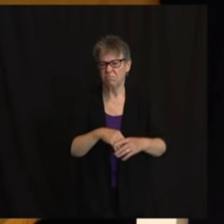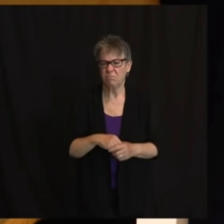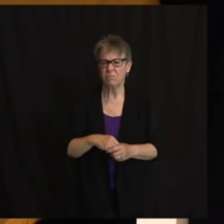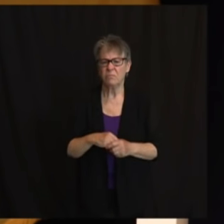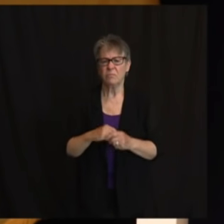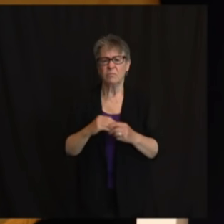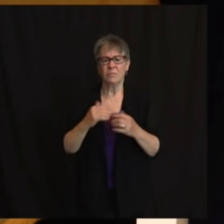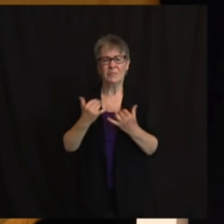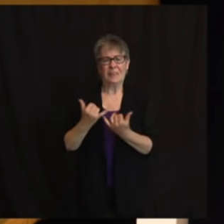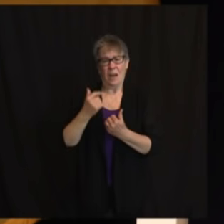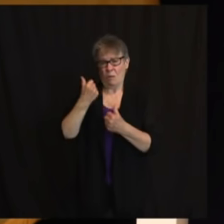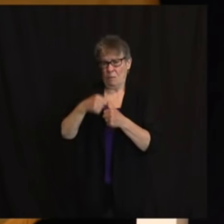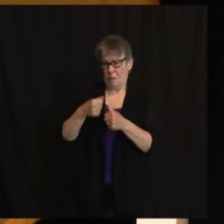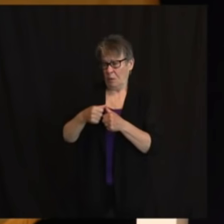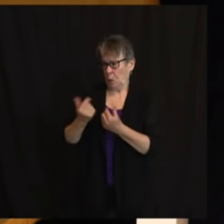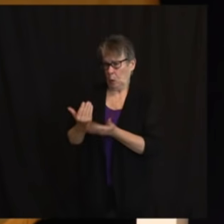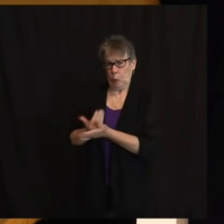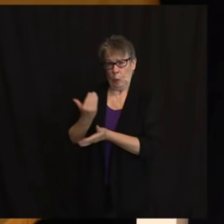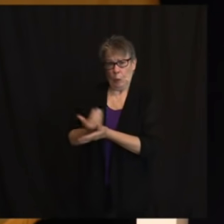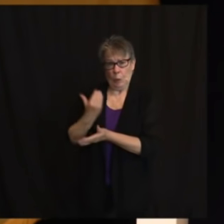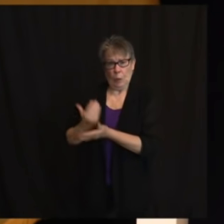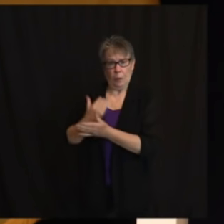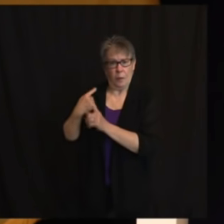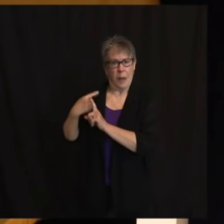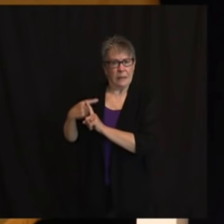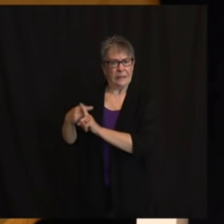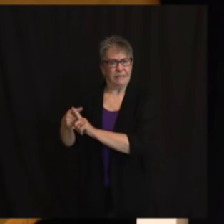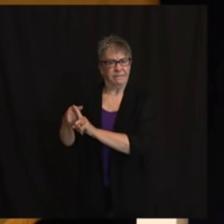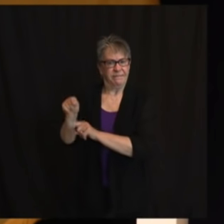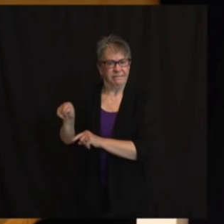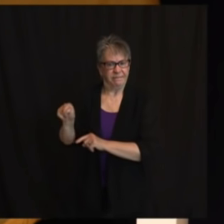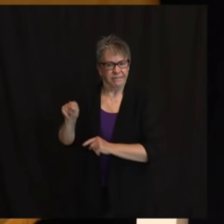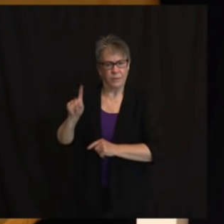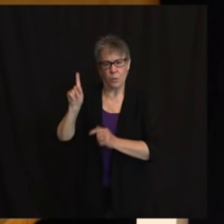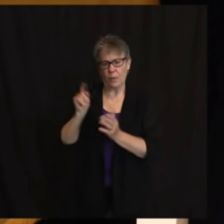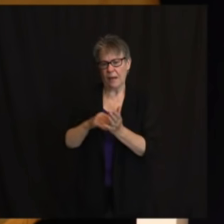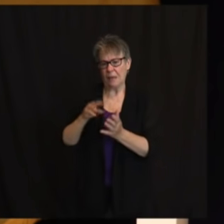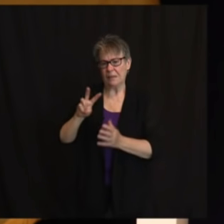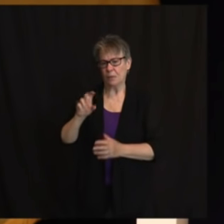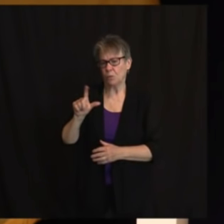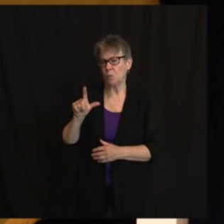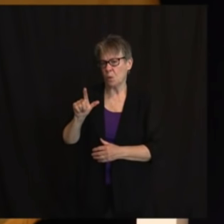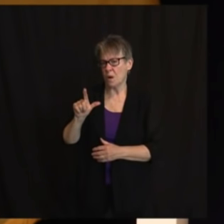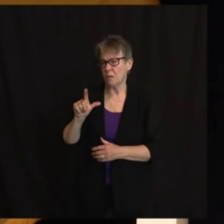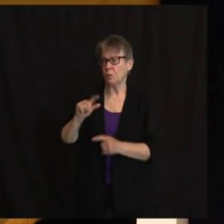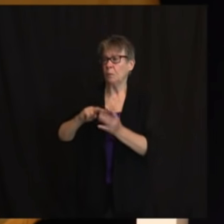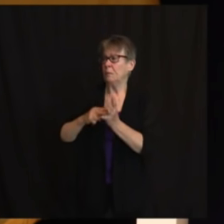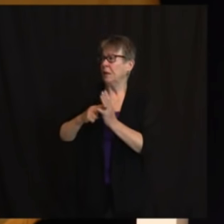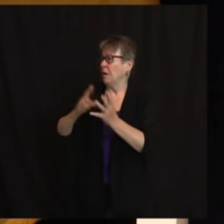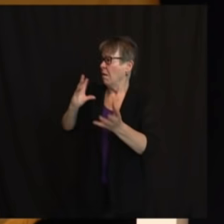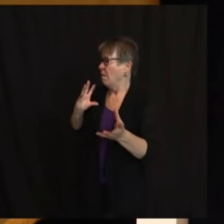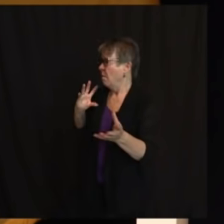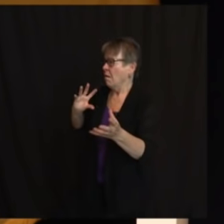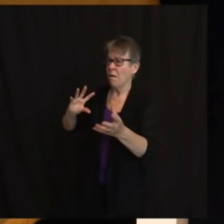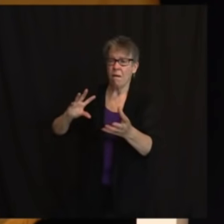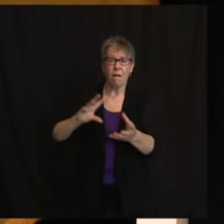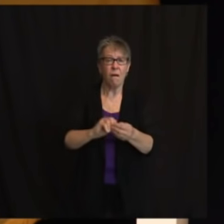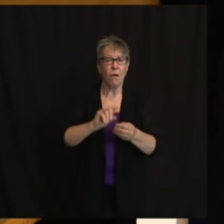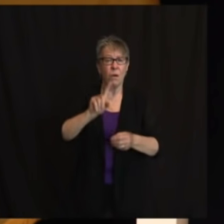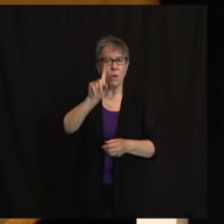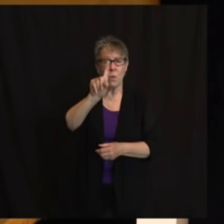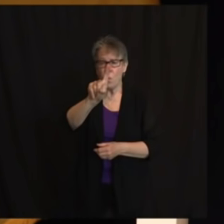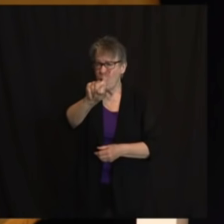128,269 total cases. We are reporting 45 additional deaths, as the governor reported. We did have a network